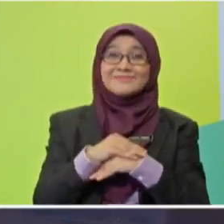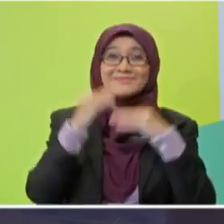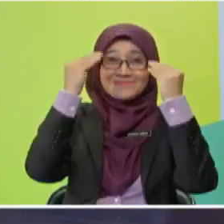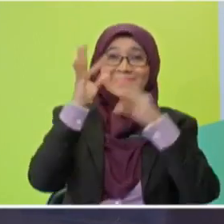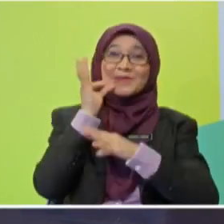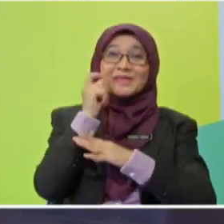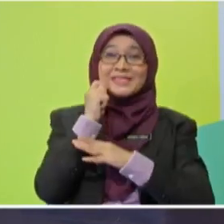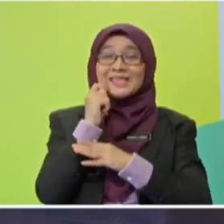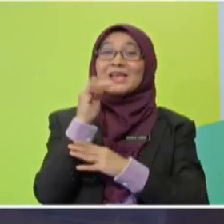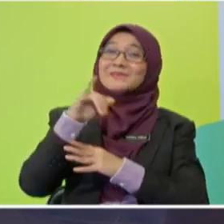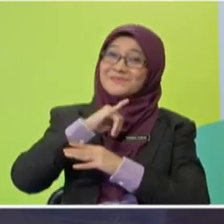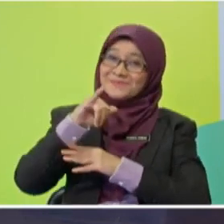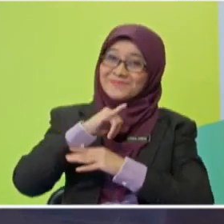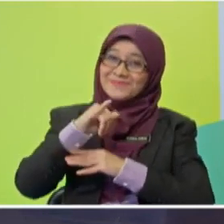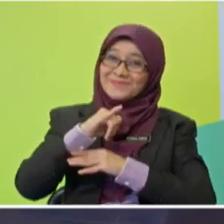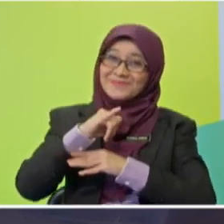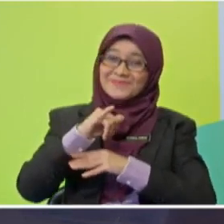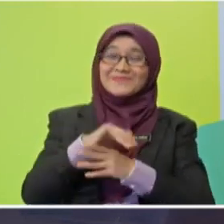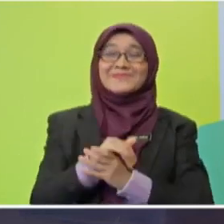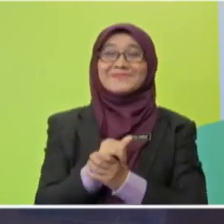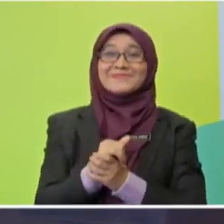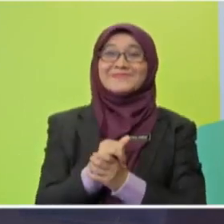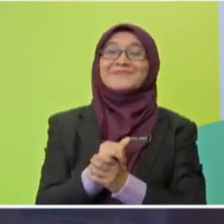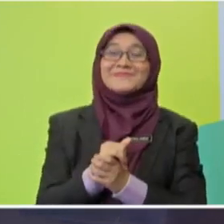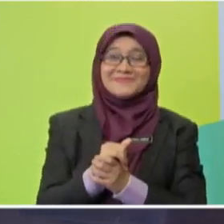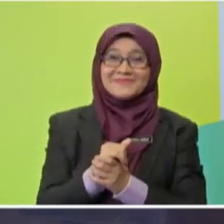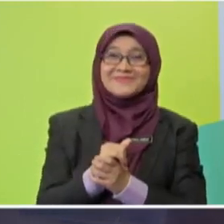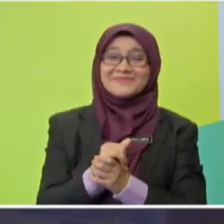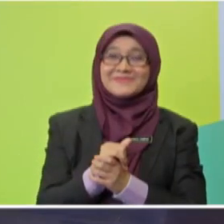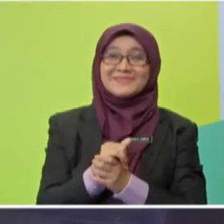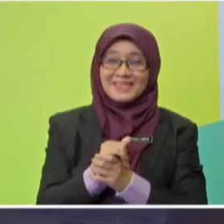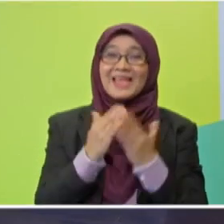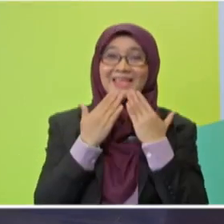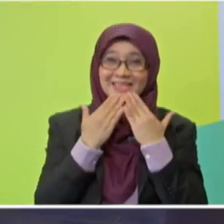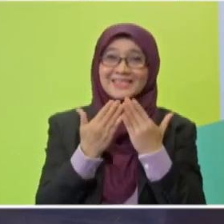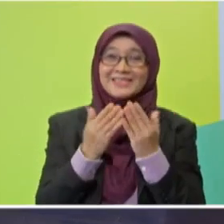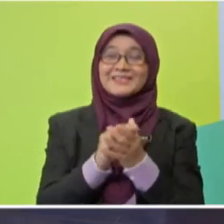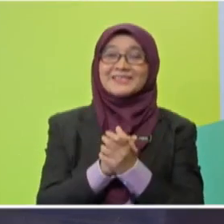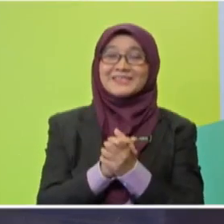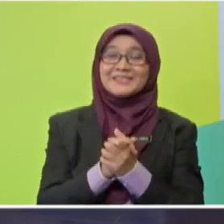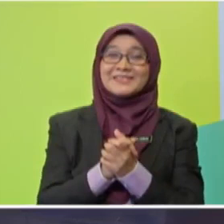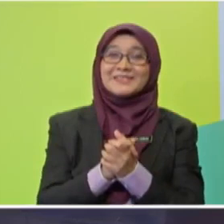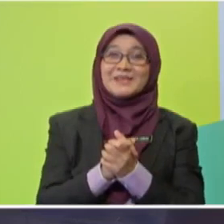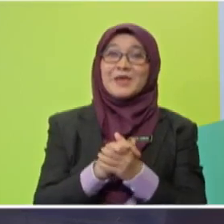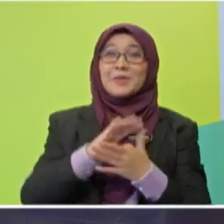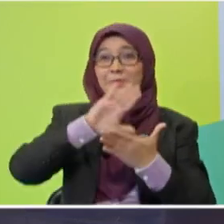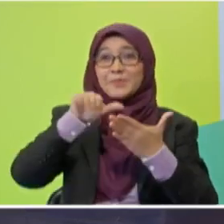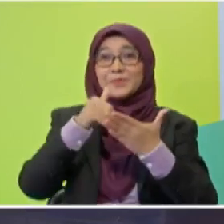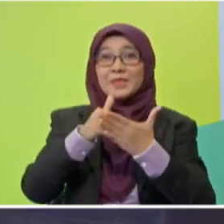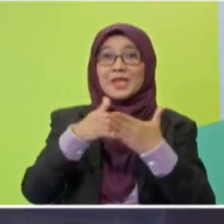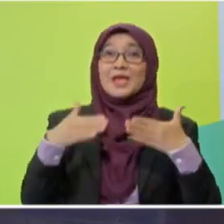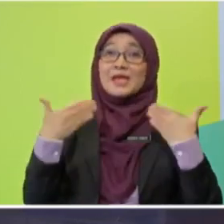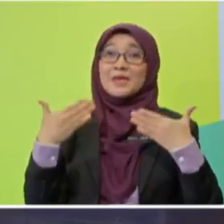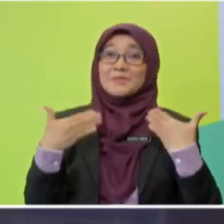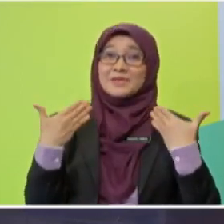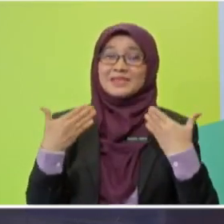Thank you so much, Teacher Fatih, for helping us out, giving sign language throughout our session. I hope you enjoyed our session today. My name is Hanif